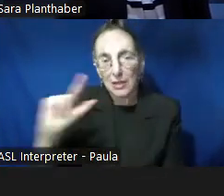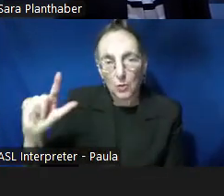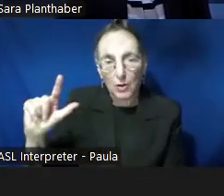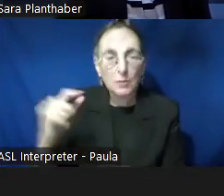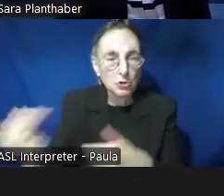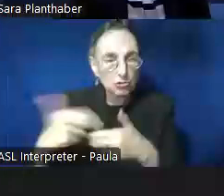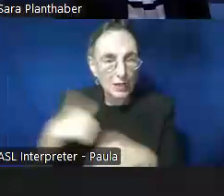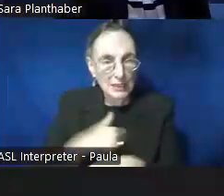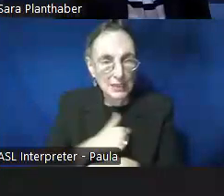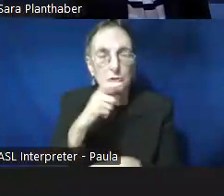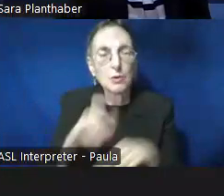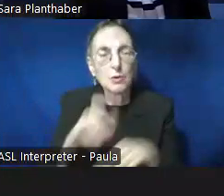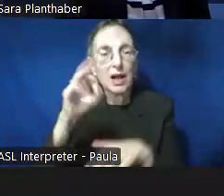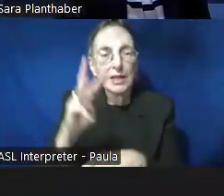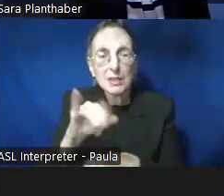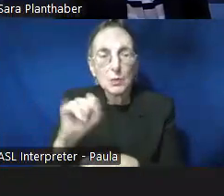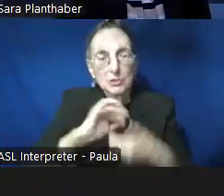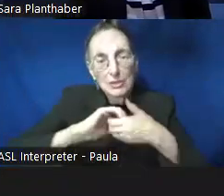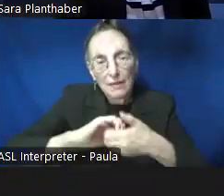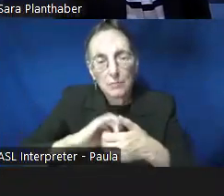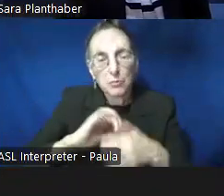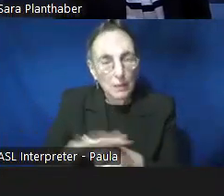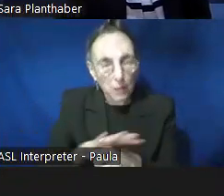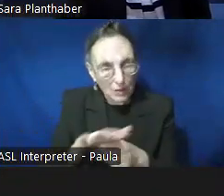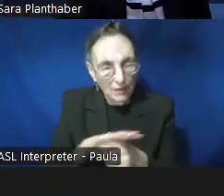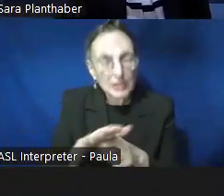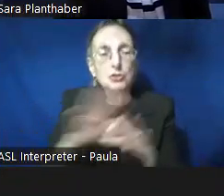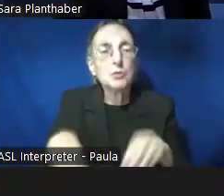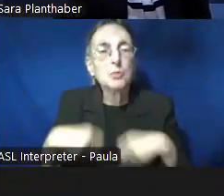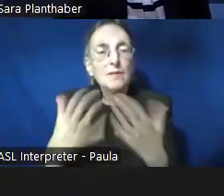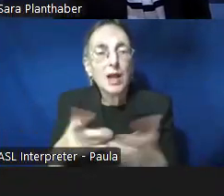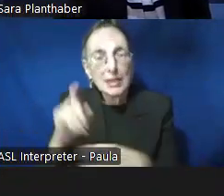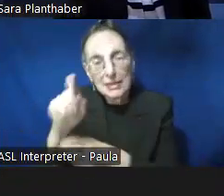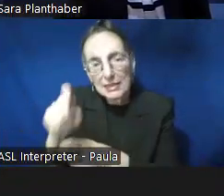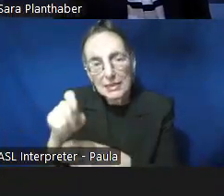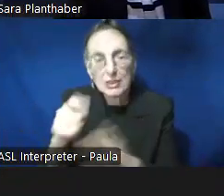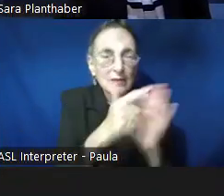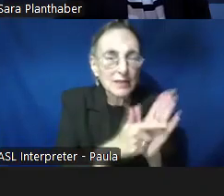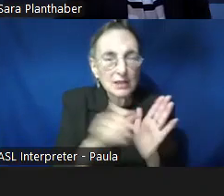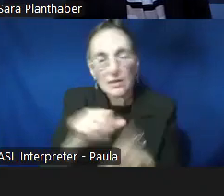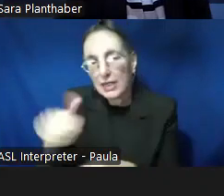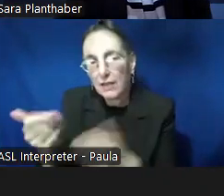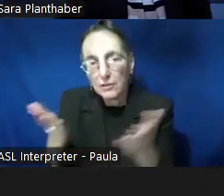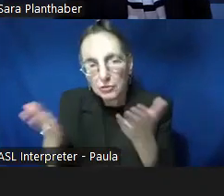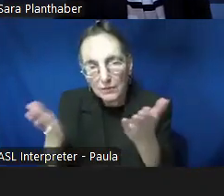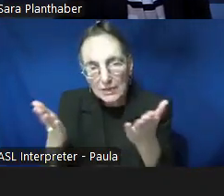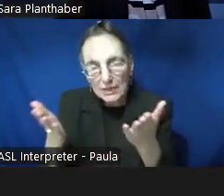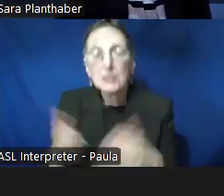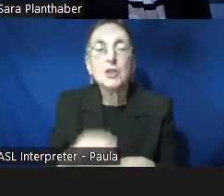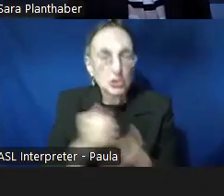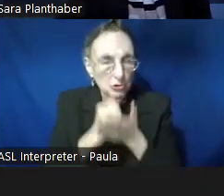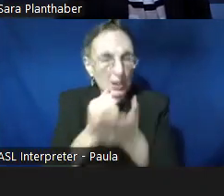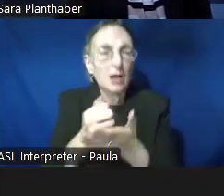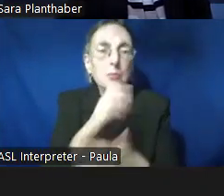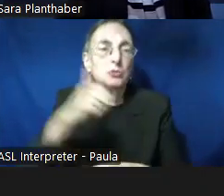who are finding ways to collaborate on a local level to provide necessary legal and other services to help older